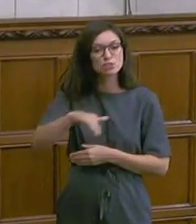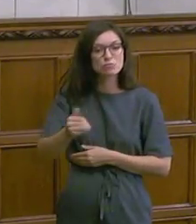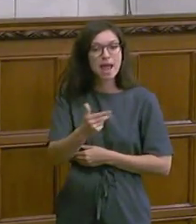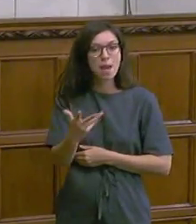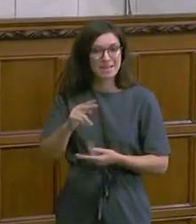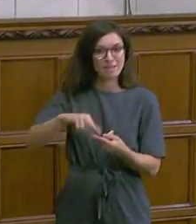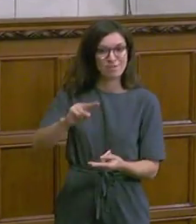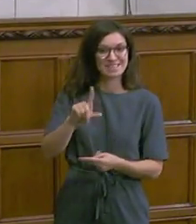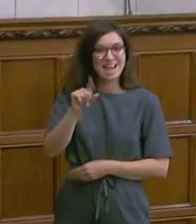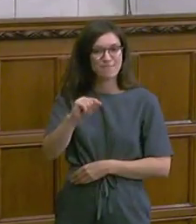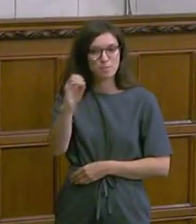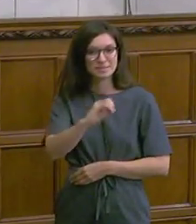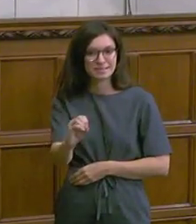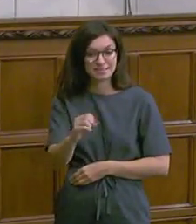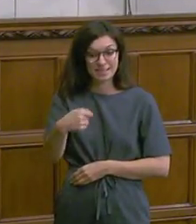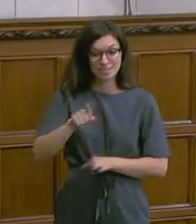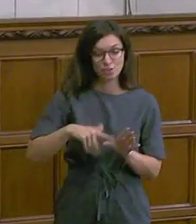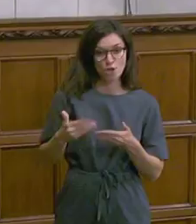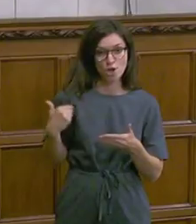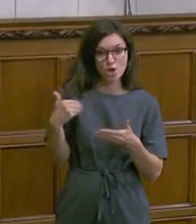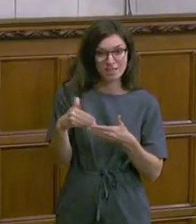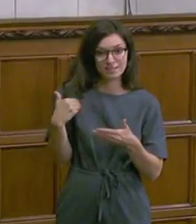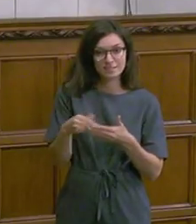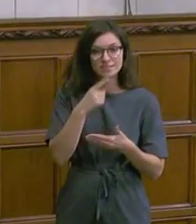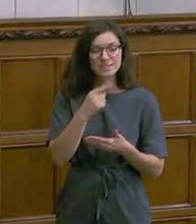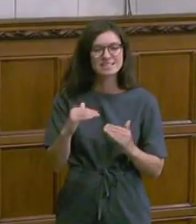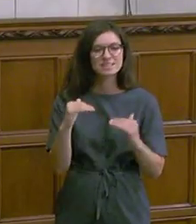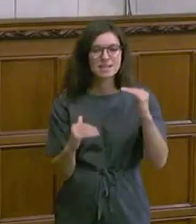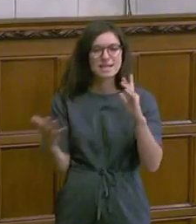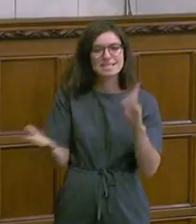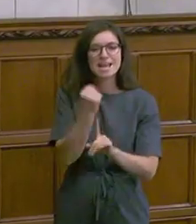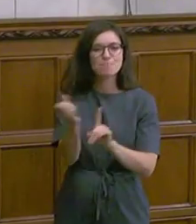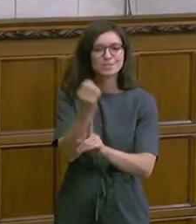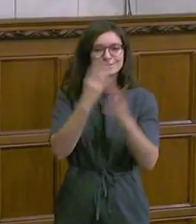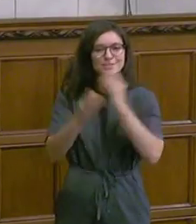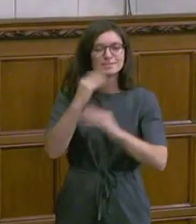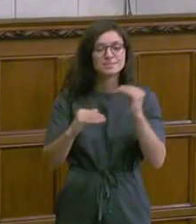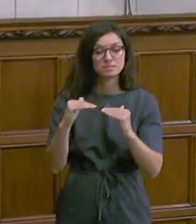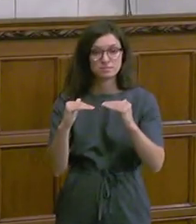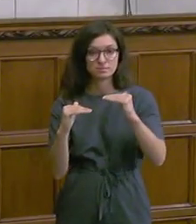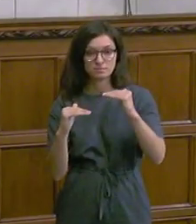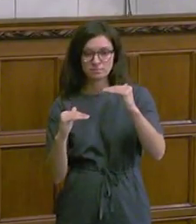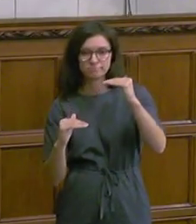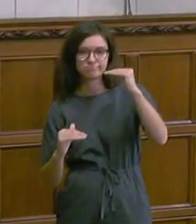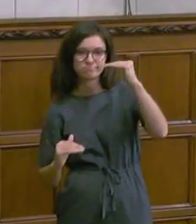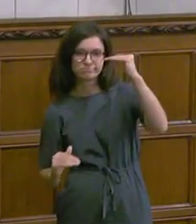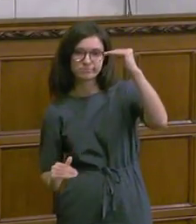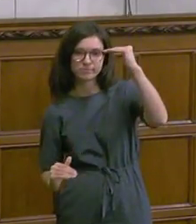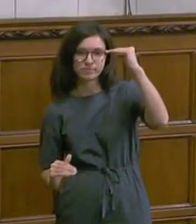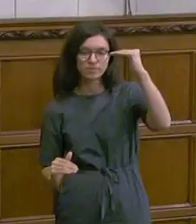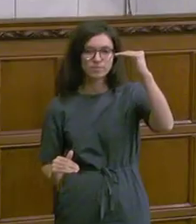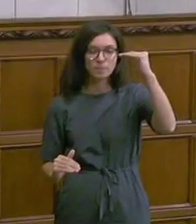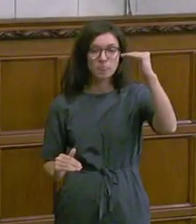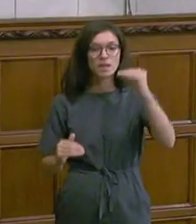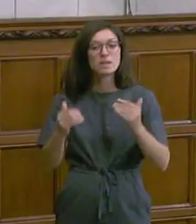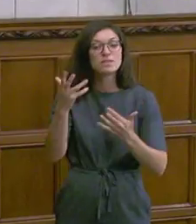11%. Earlier this year, it was shown the attainment gap between deaf children and hearing children has widened, the